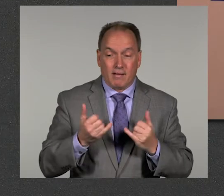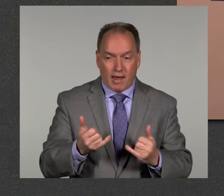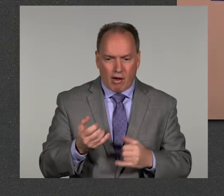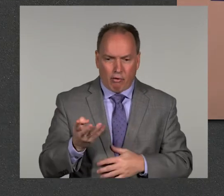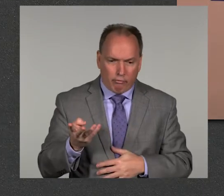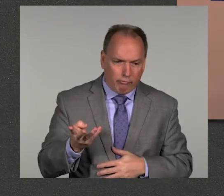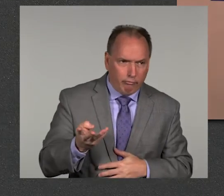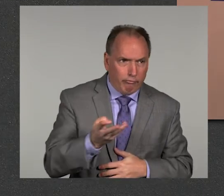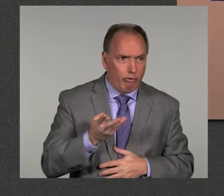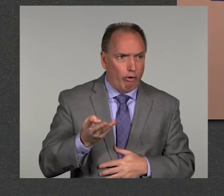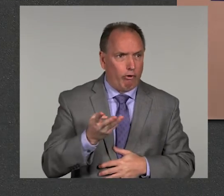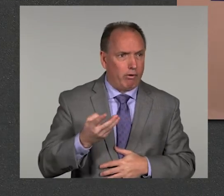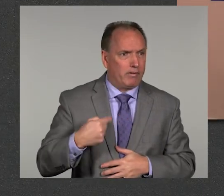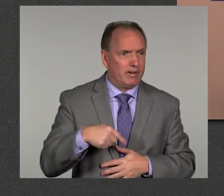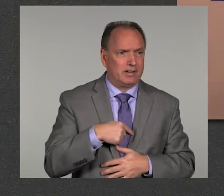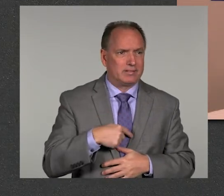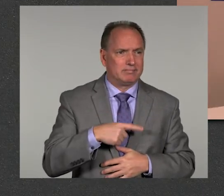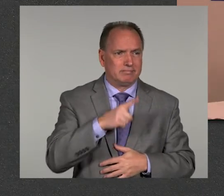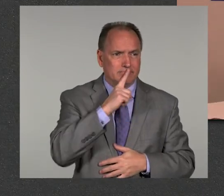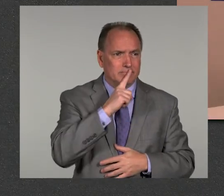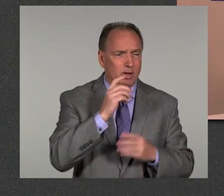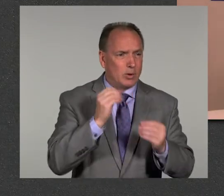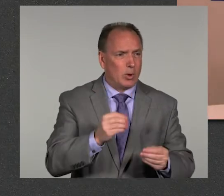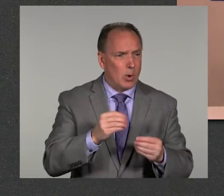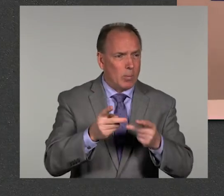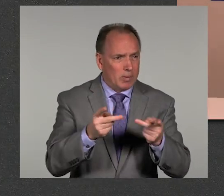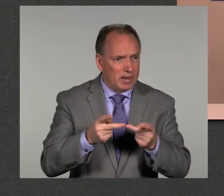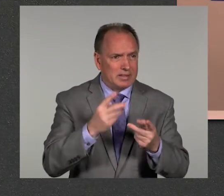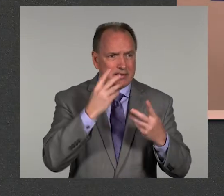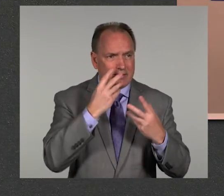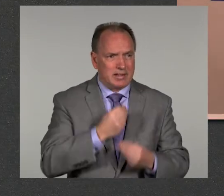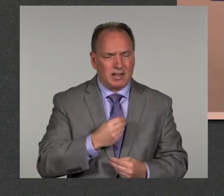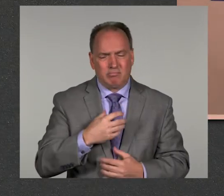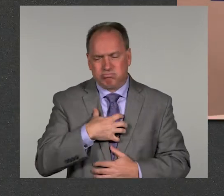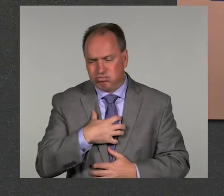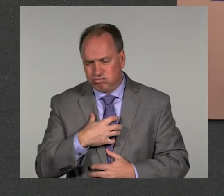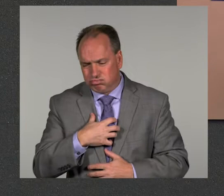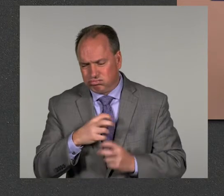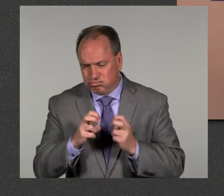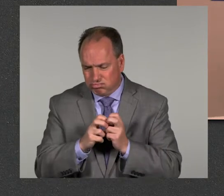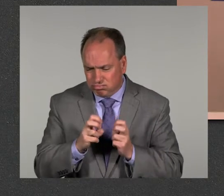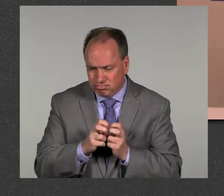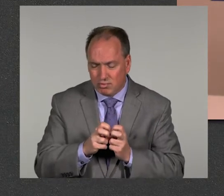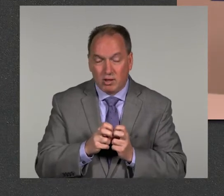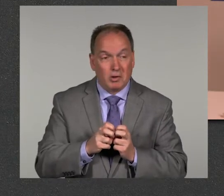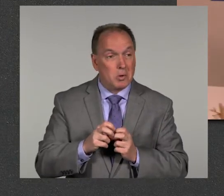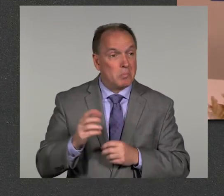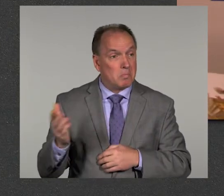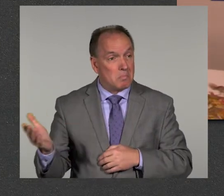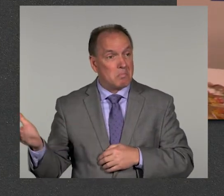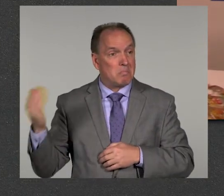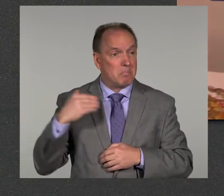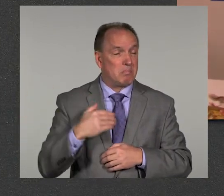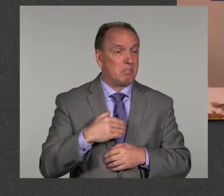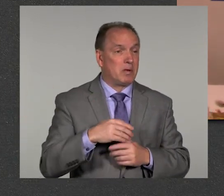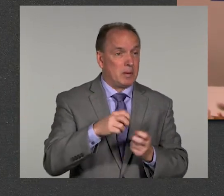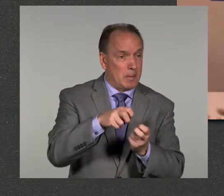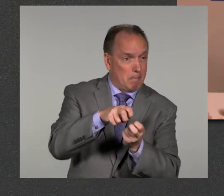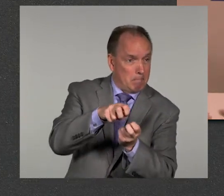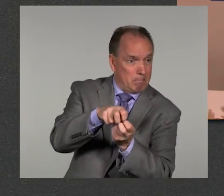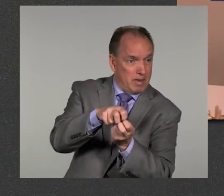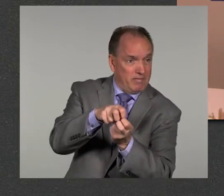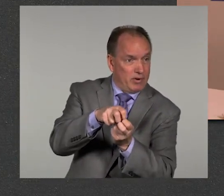Now four of us don't have anywhere to sleep, grumbled Squirrel. You can sleep at my house, called Beaver. It